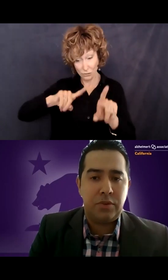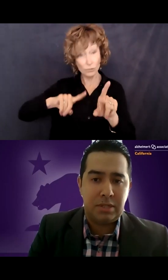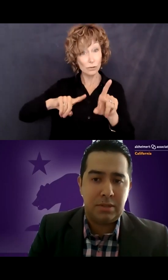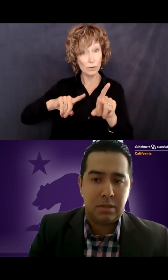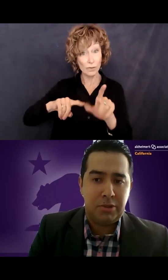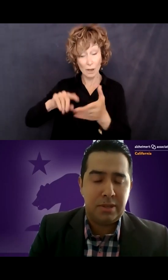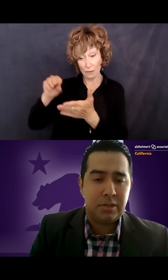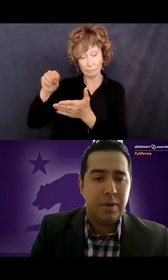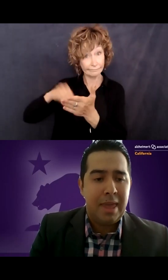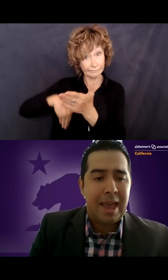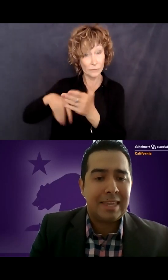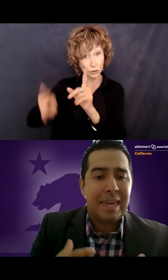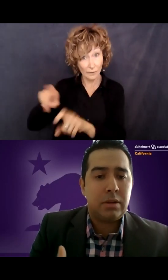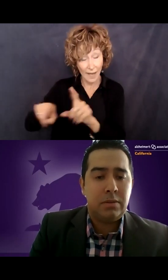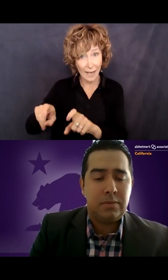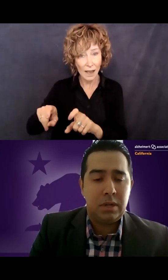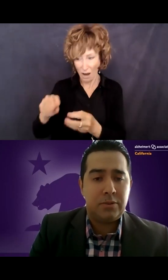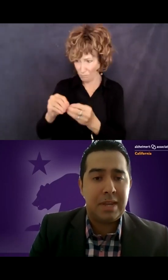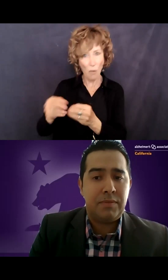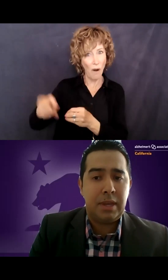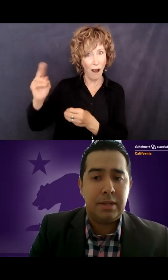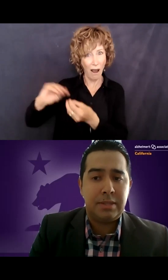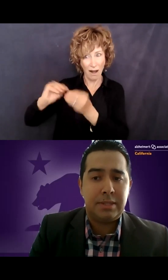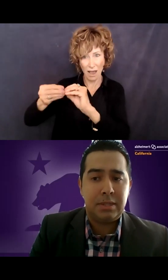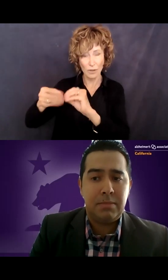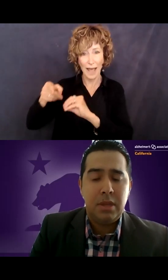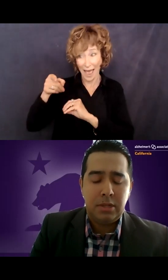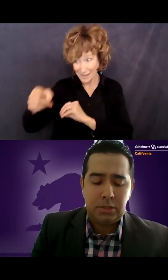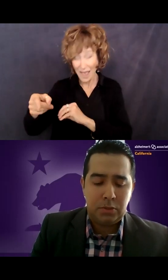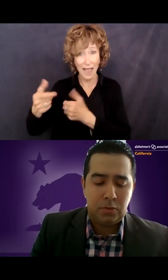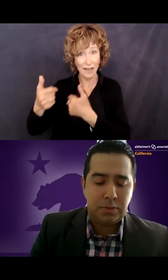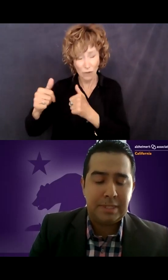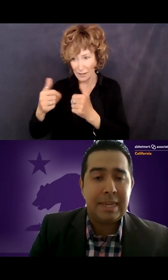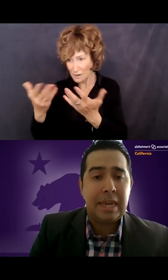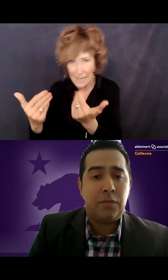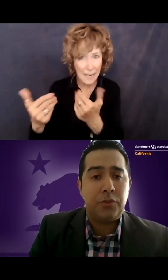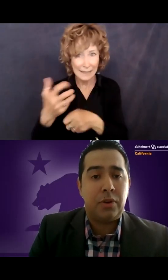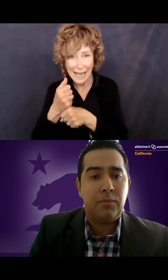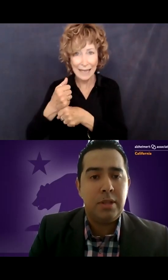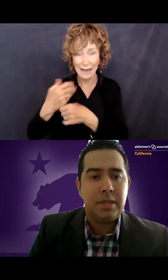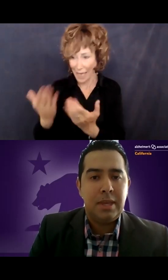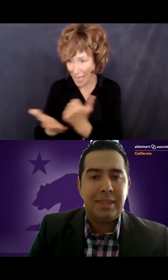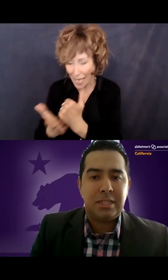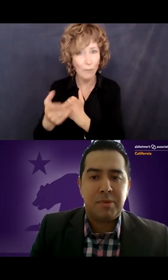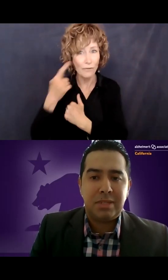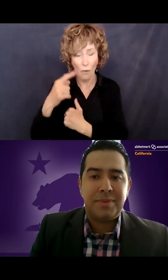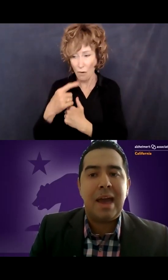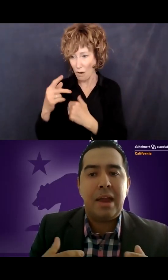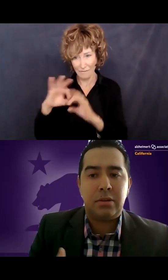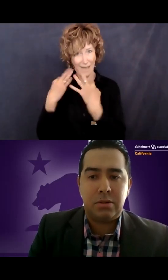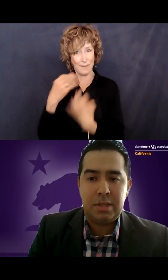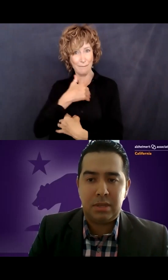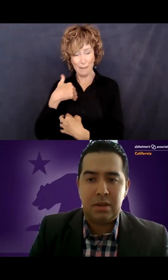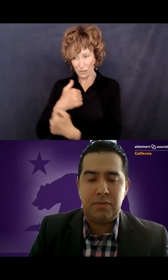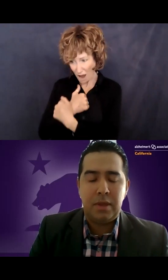higher for each of these communities. So as caregivers navigated the system to seek care for their loved ones, they experienced even